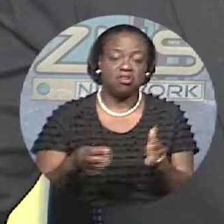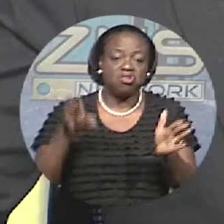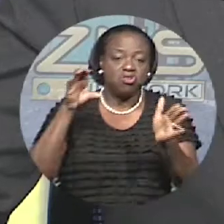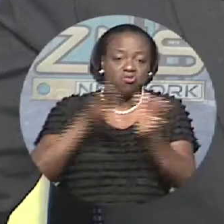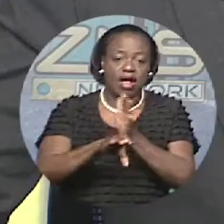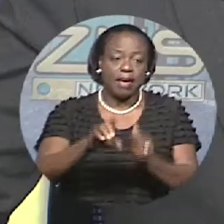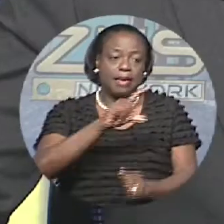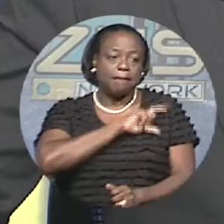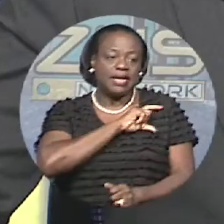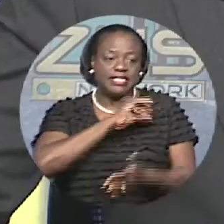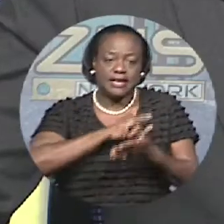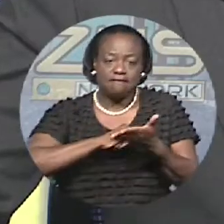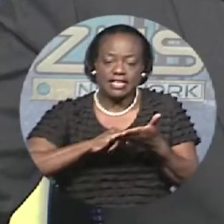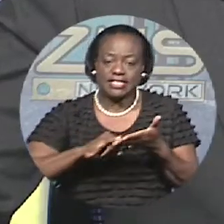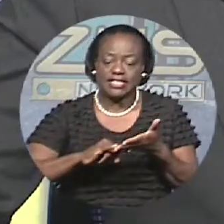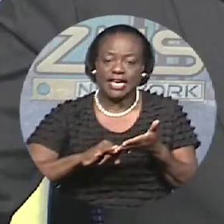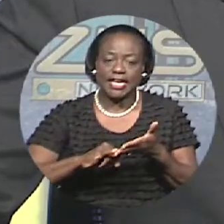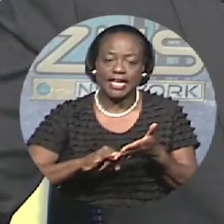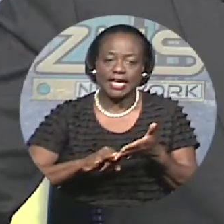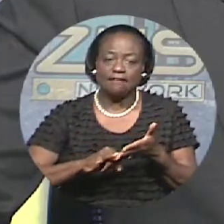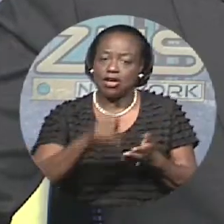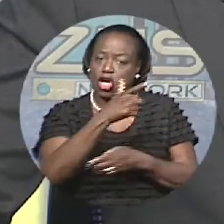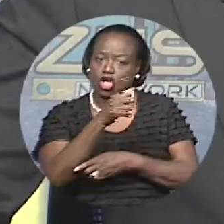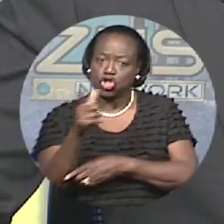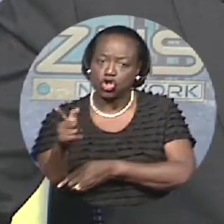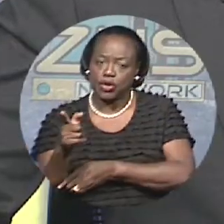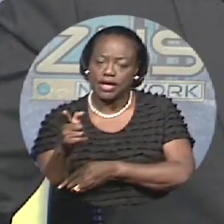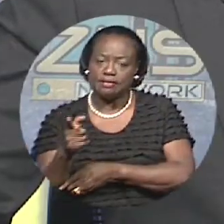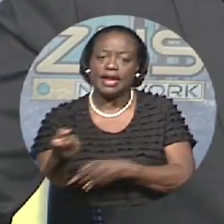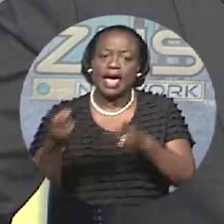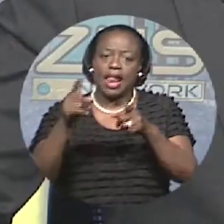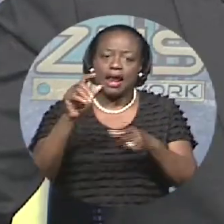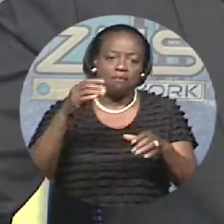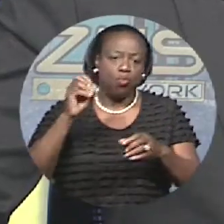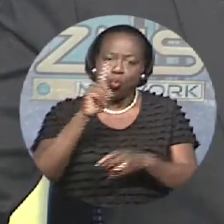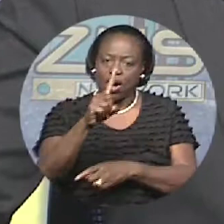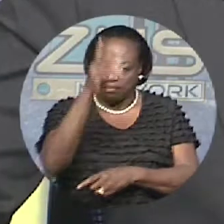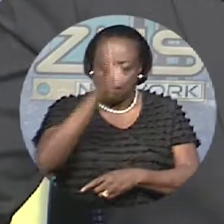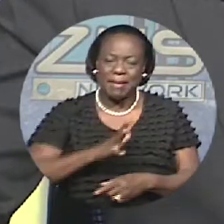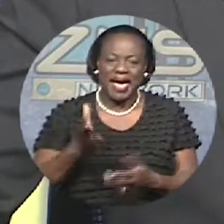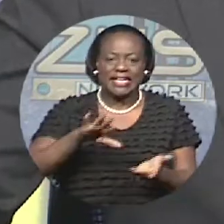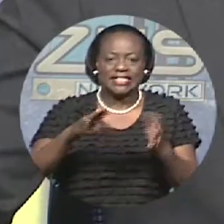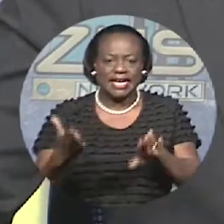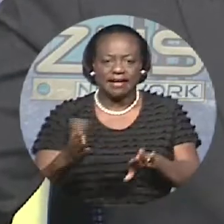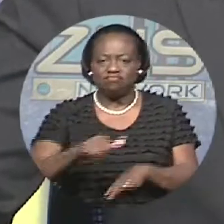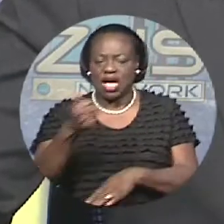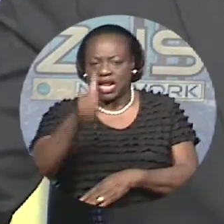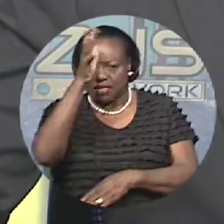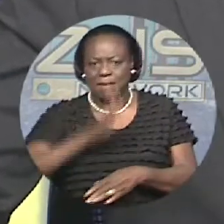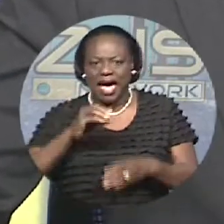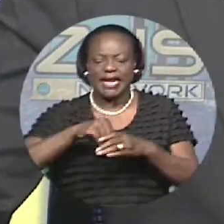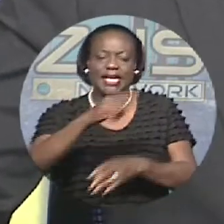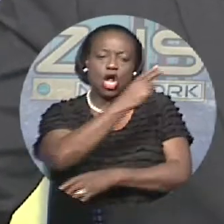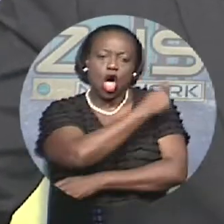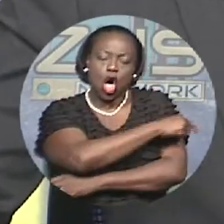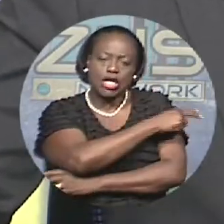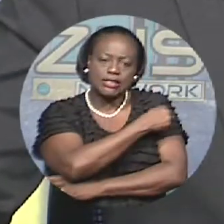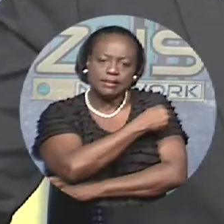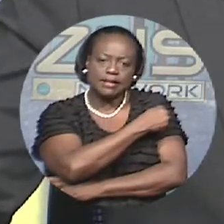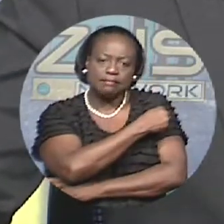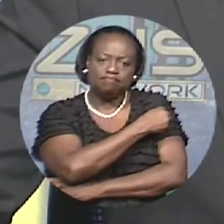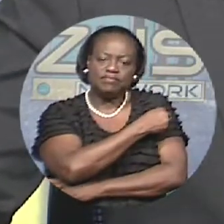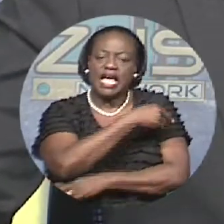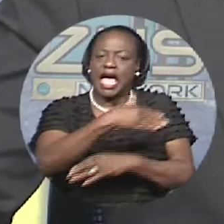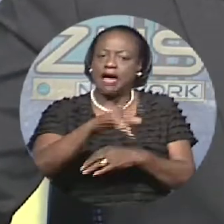Police are investigating the circumstances of a shooting incident that has left one man dead and another detained in hospital. Shortly after